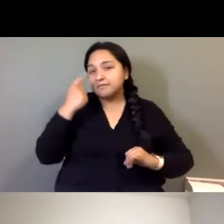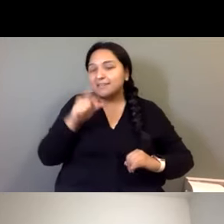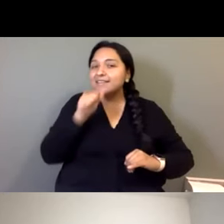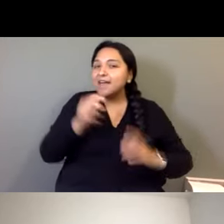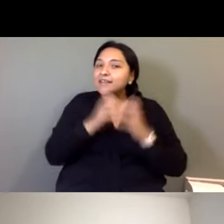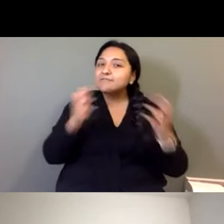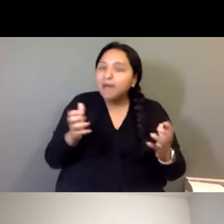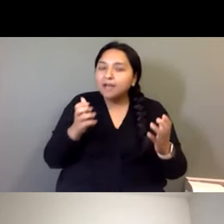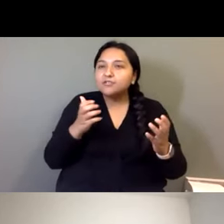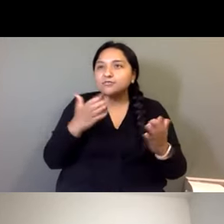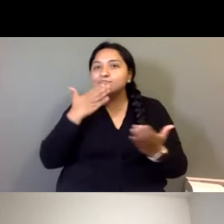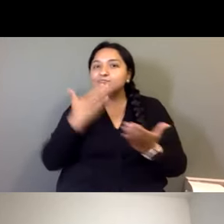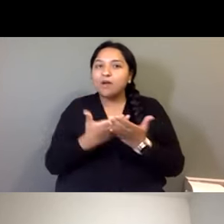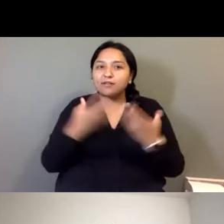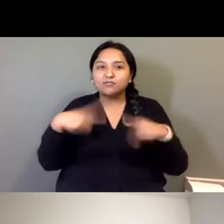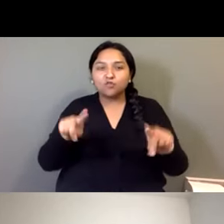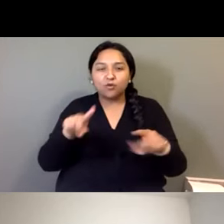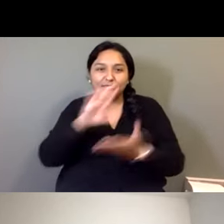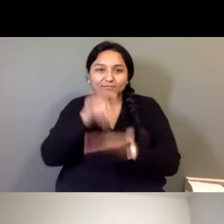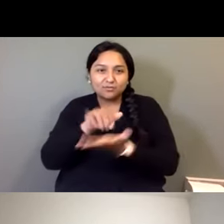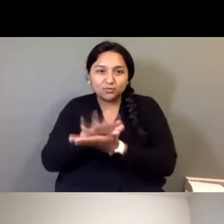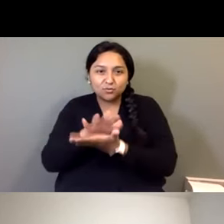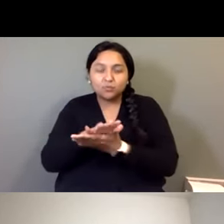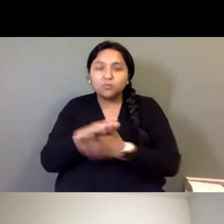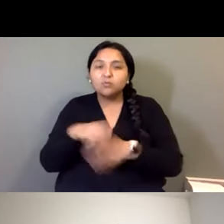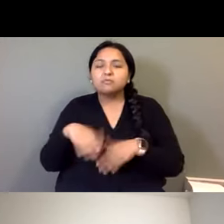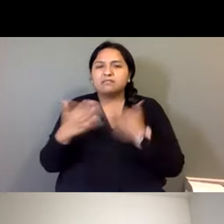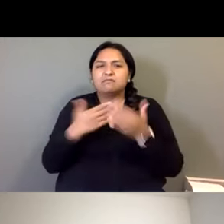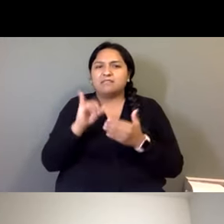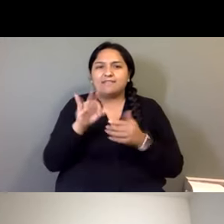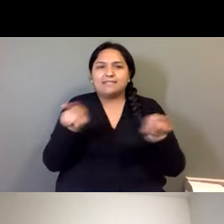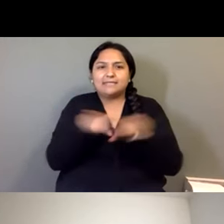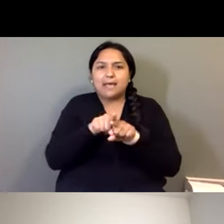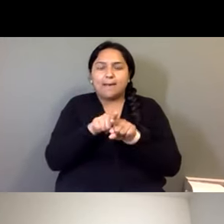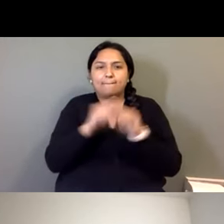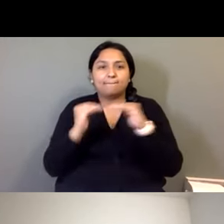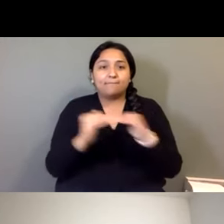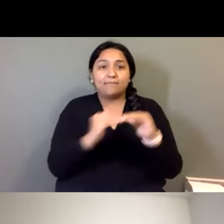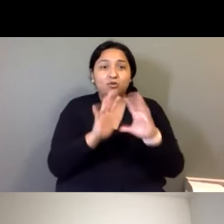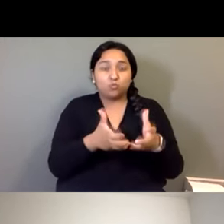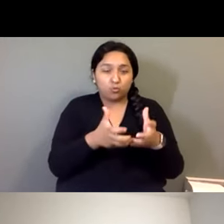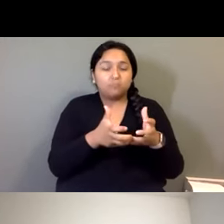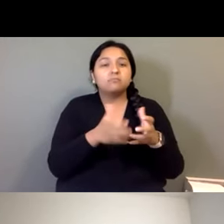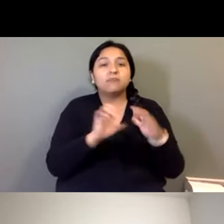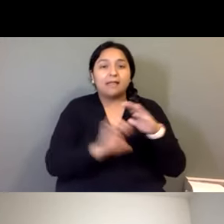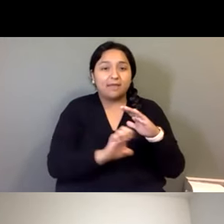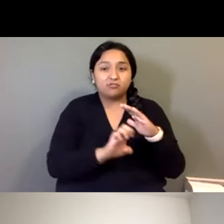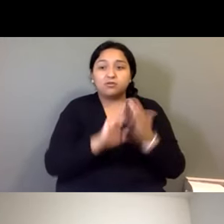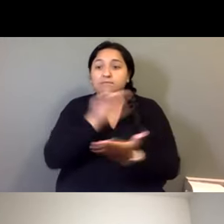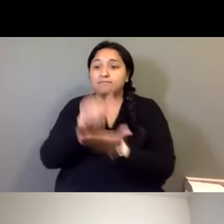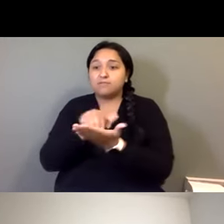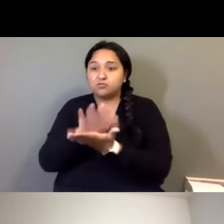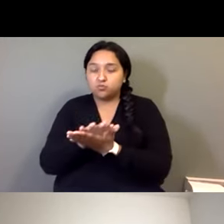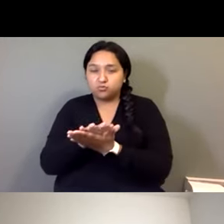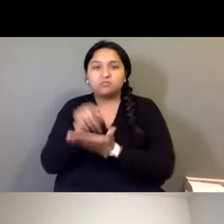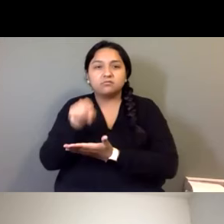secondary school. And even though I'd been with that same peer group right through my primary school, secondary school is junior high,